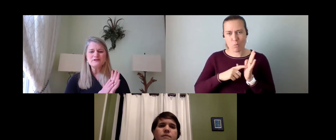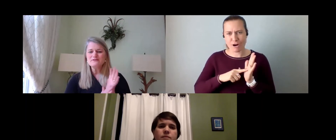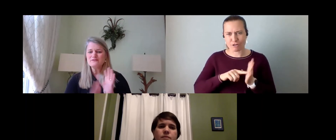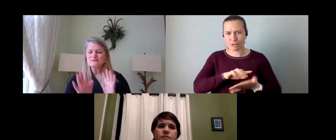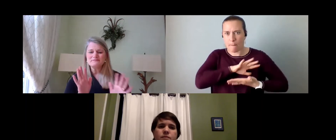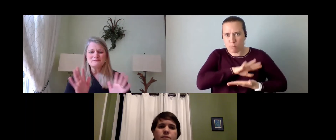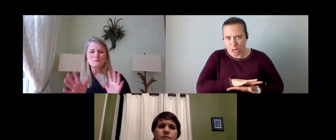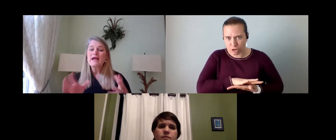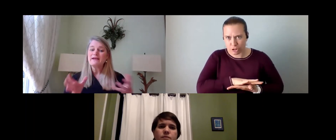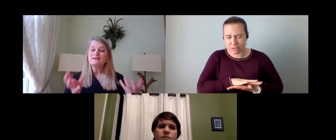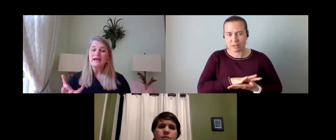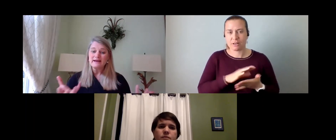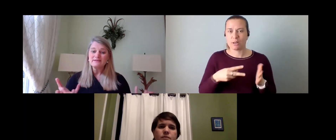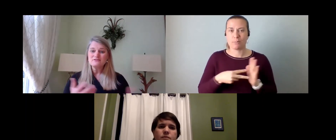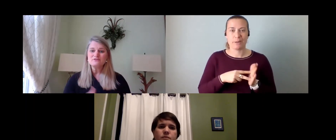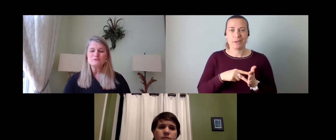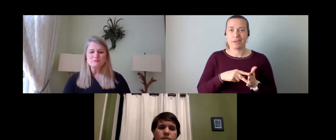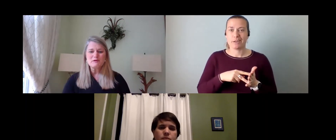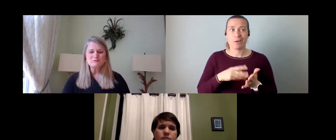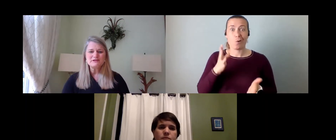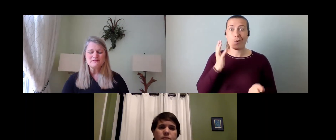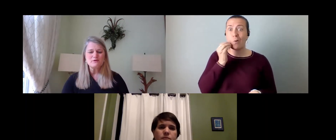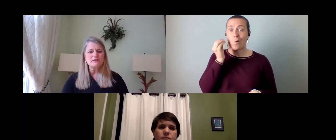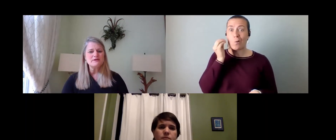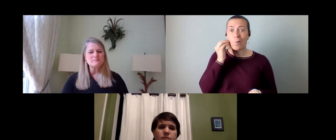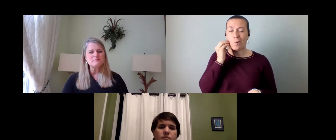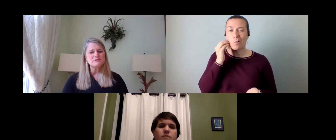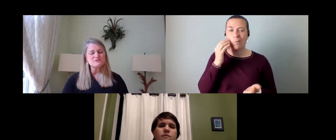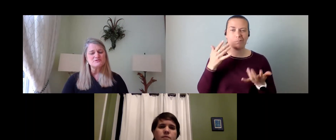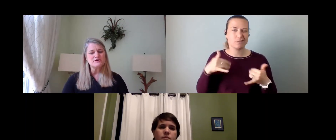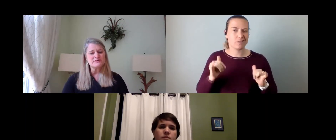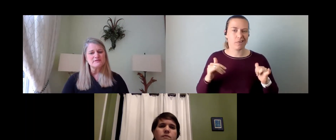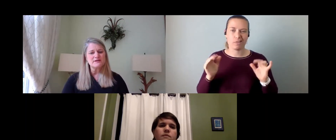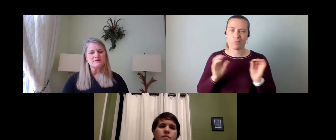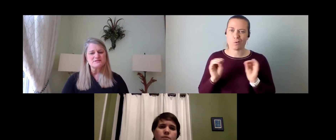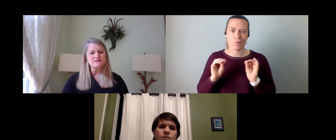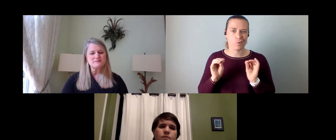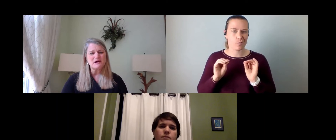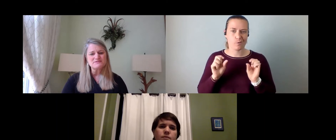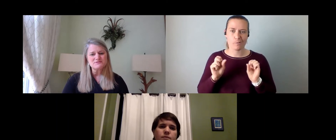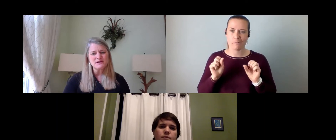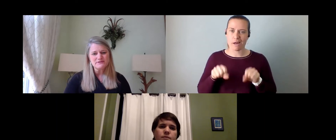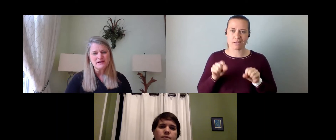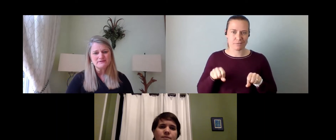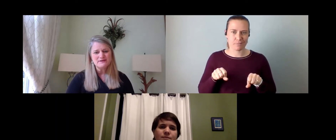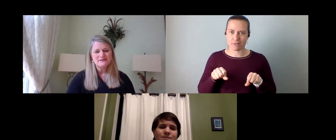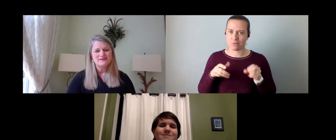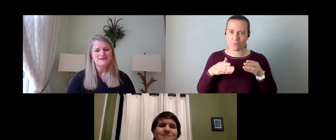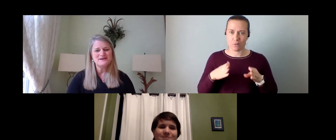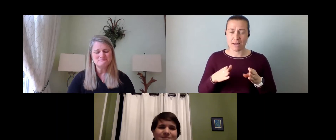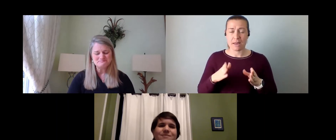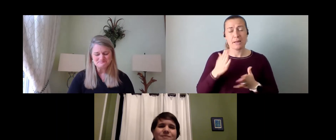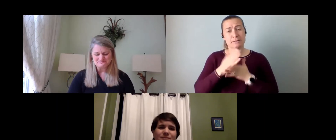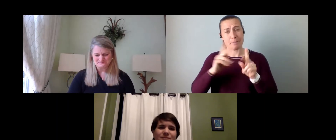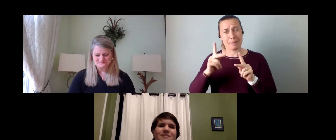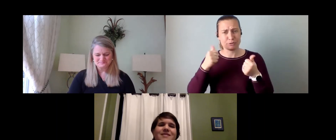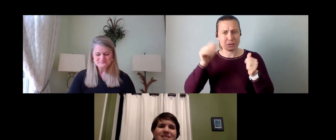no real way yet to do it remotely, though I think people are starting to think outside the box around that.